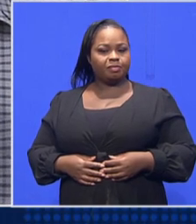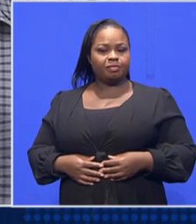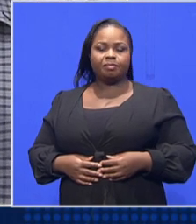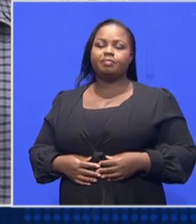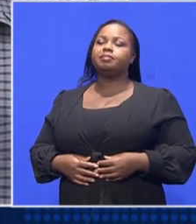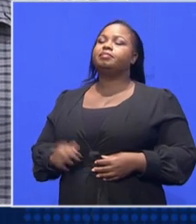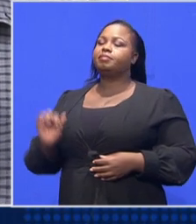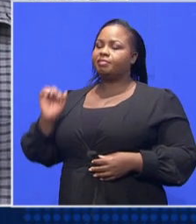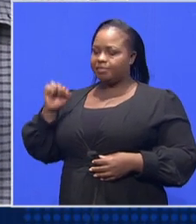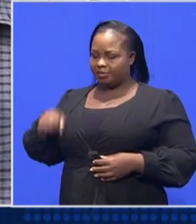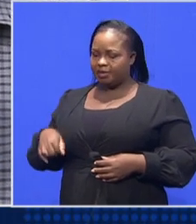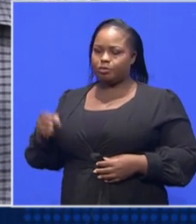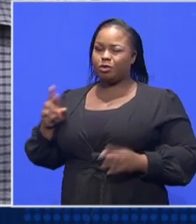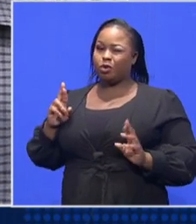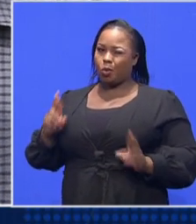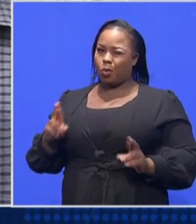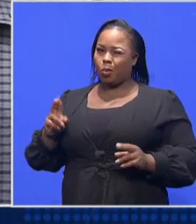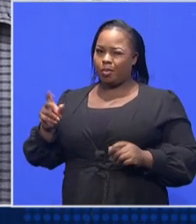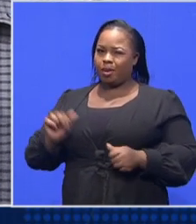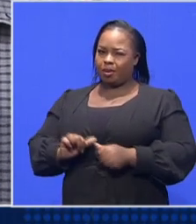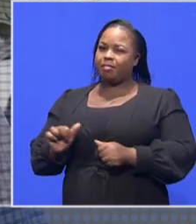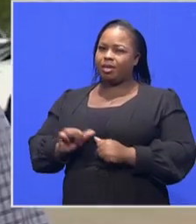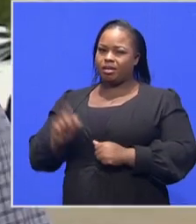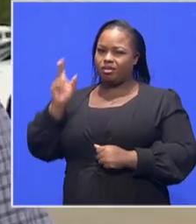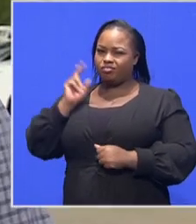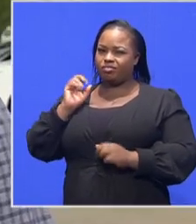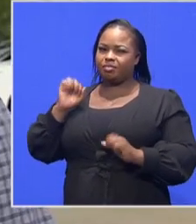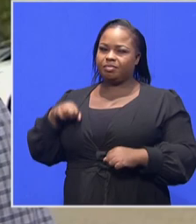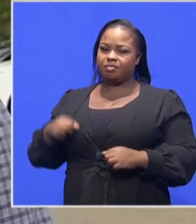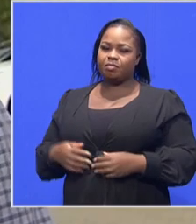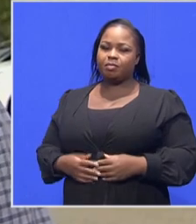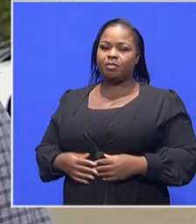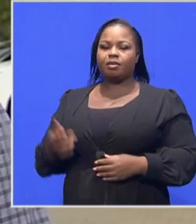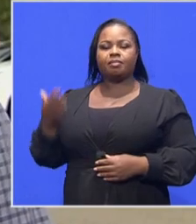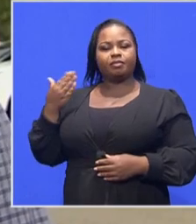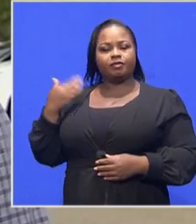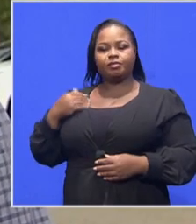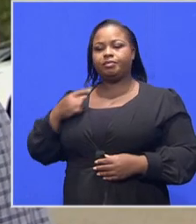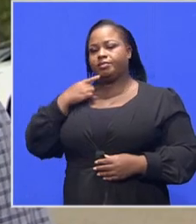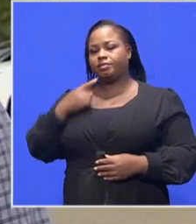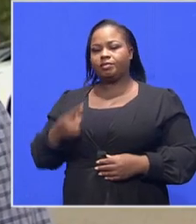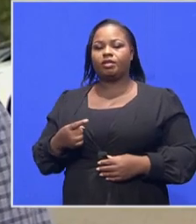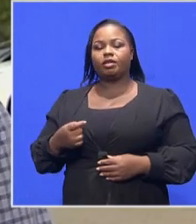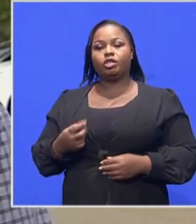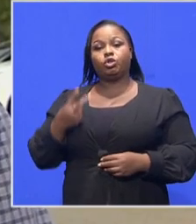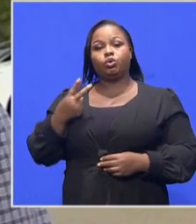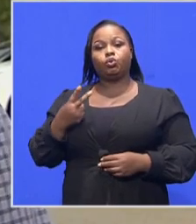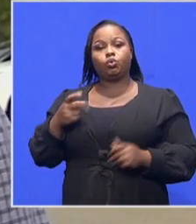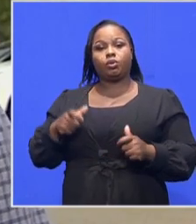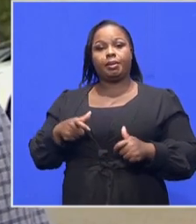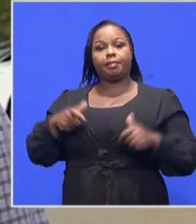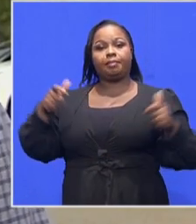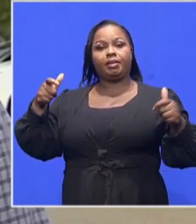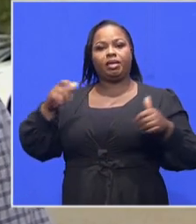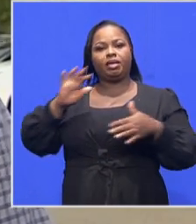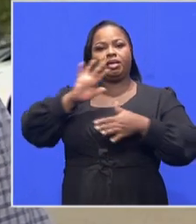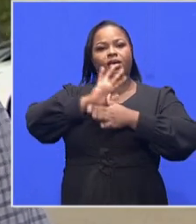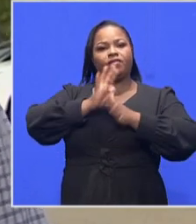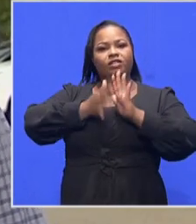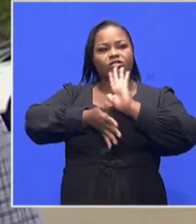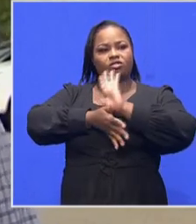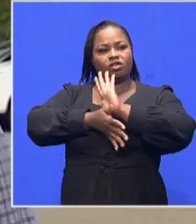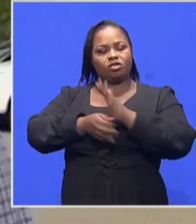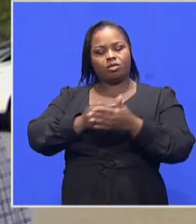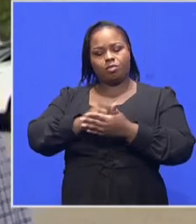Well, I do certainly hope that the sound is better, Naledi. And as I said before, two very big infrastructure projects are happening at